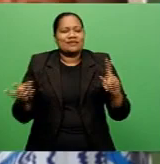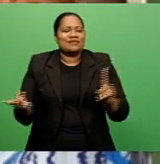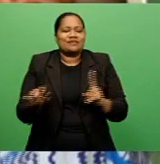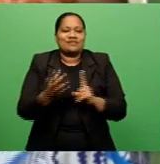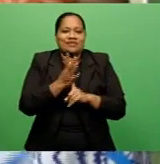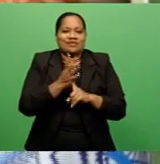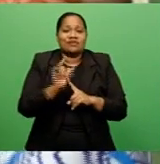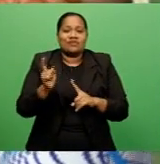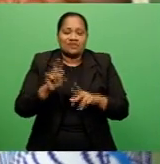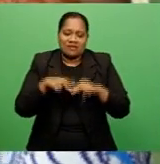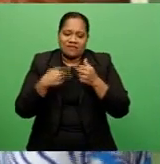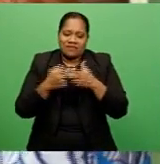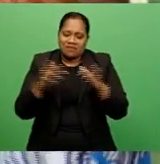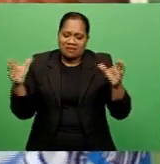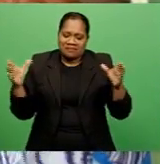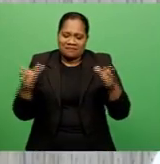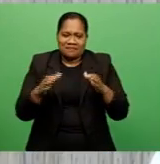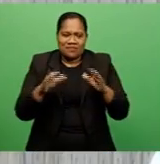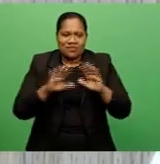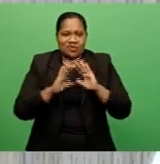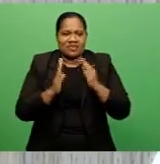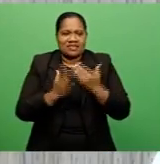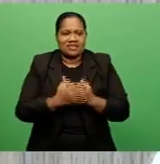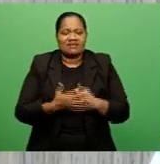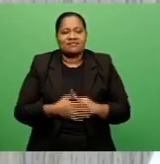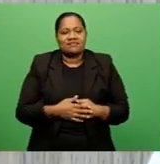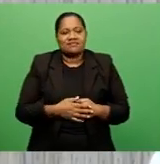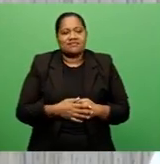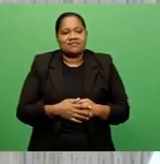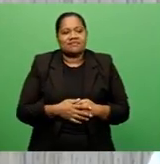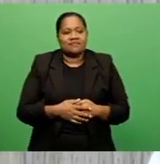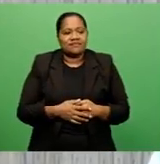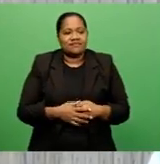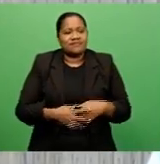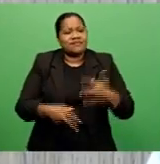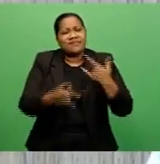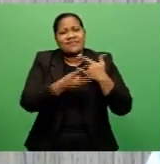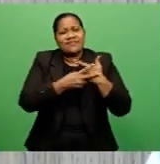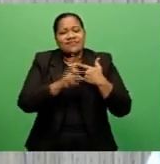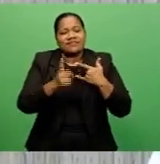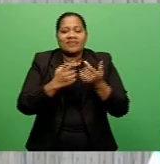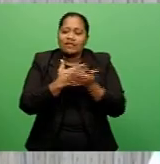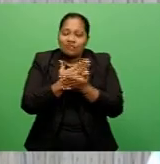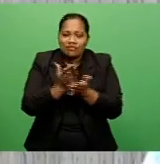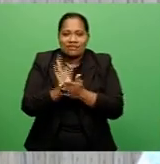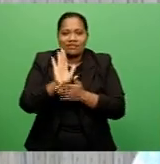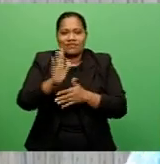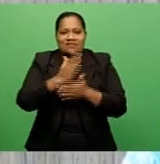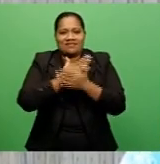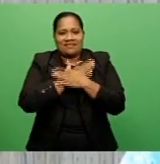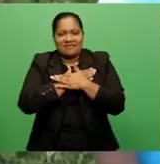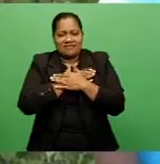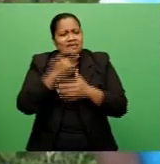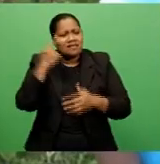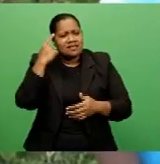their family together. Valentine is just about sharing your love. And I think that we did that